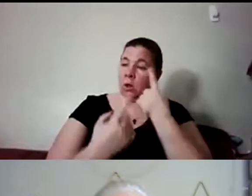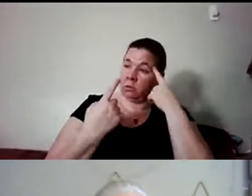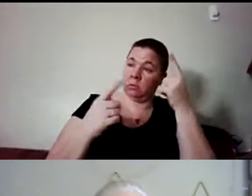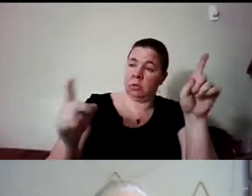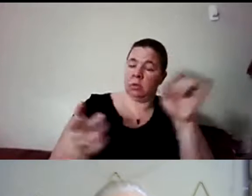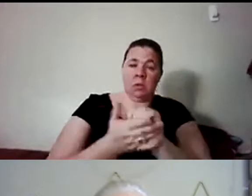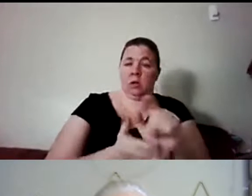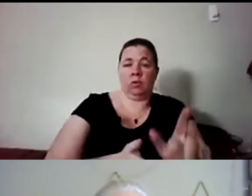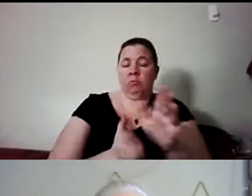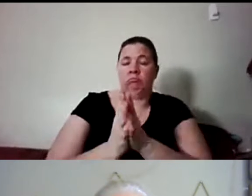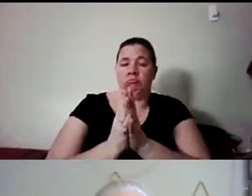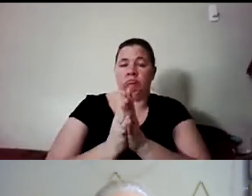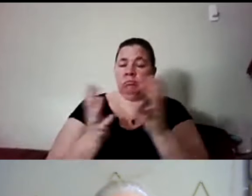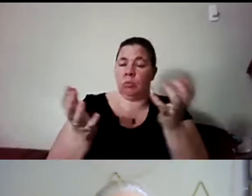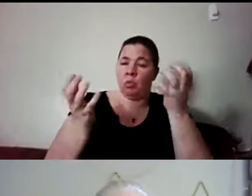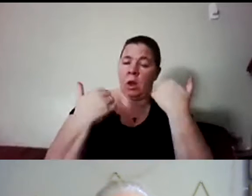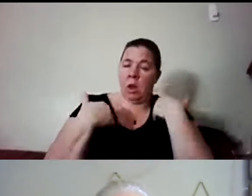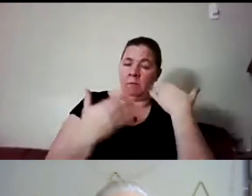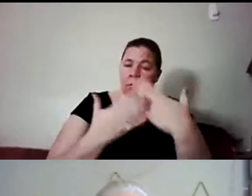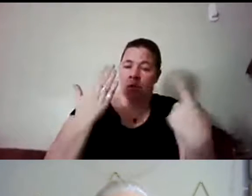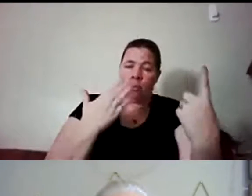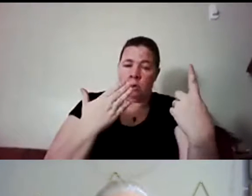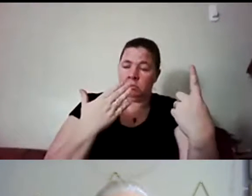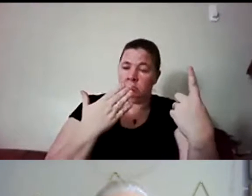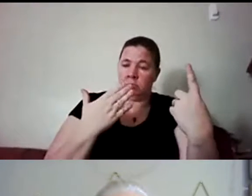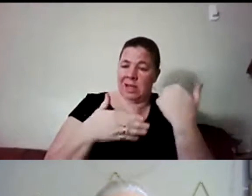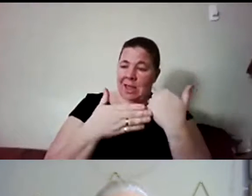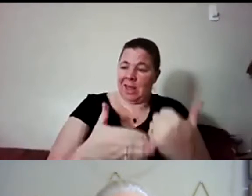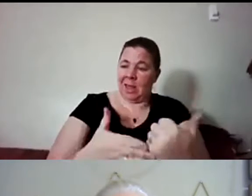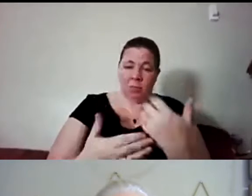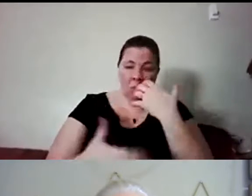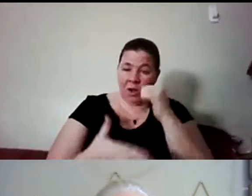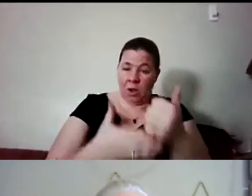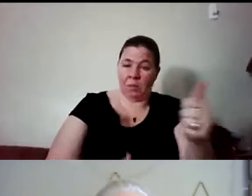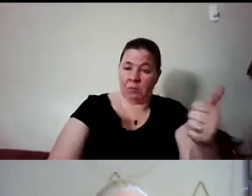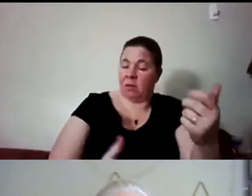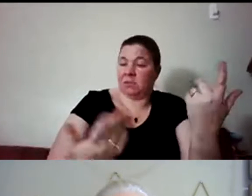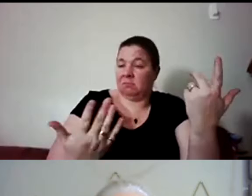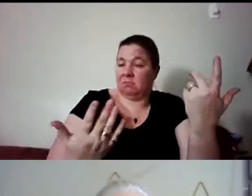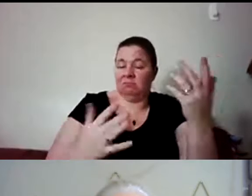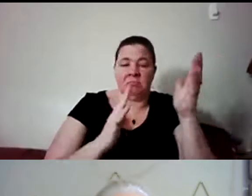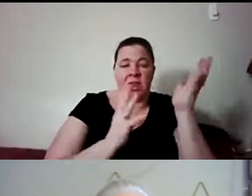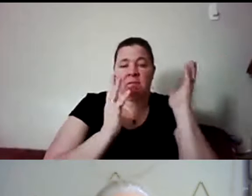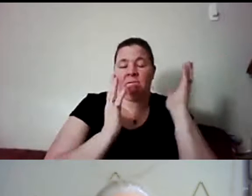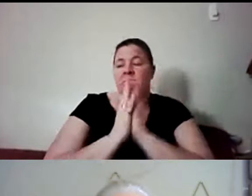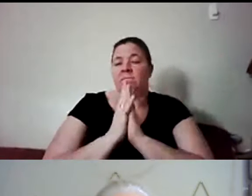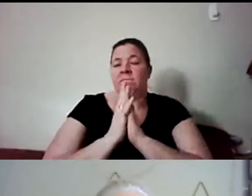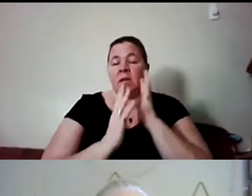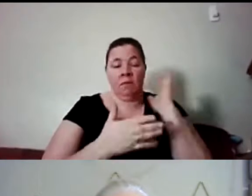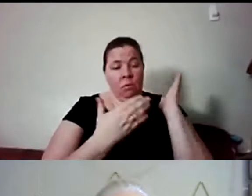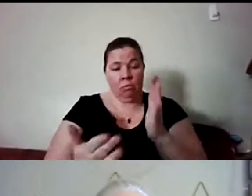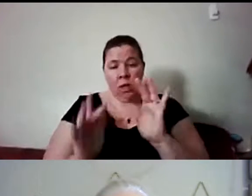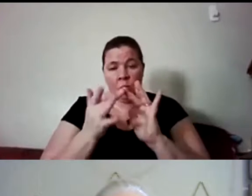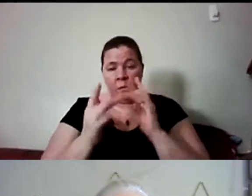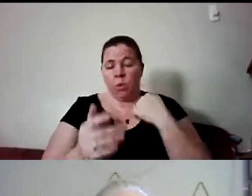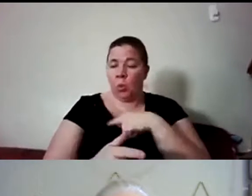all. So you want to help somebody, they don't want to help themselves. There's nothing you can do about it. You've done your part. That's all. So bring them to the webinars. We